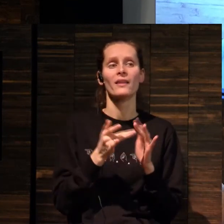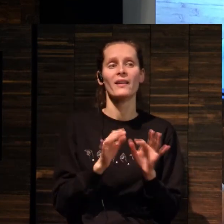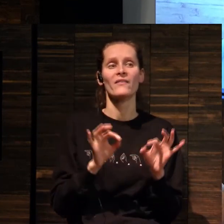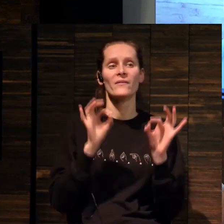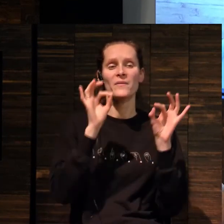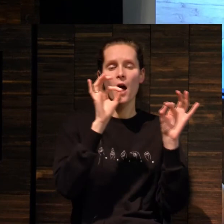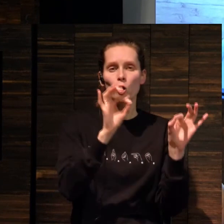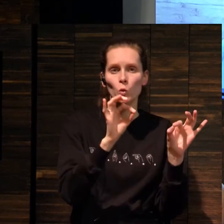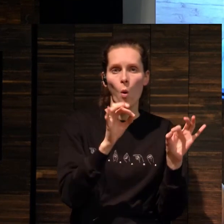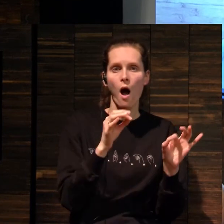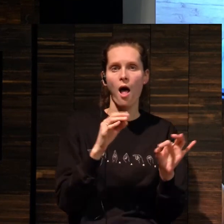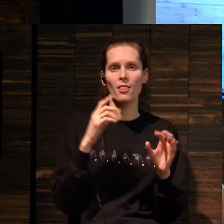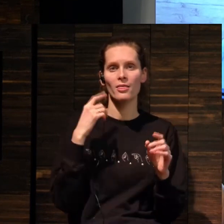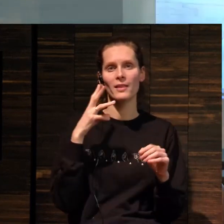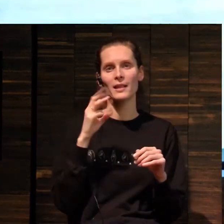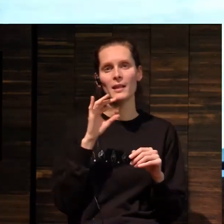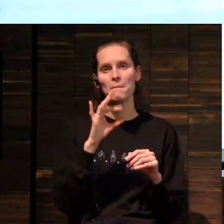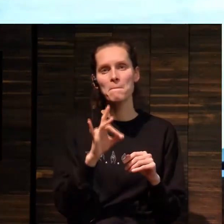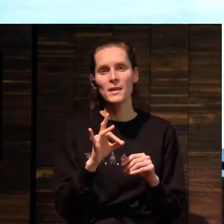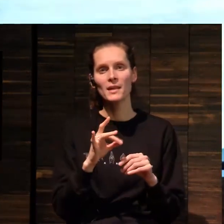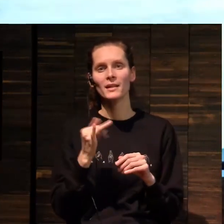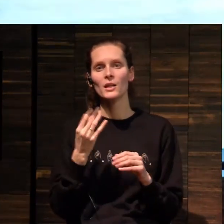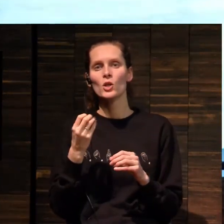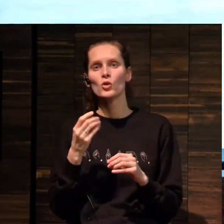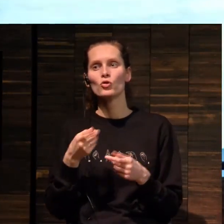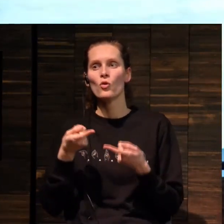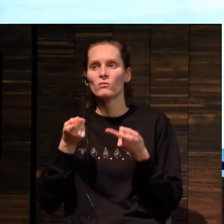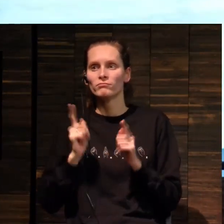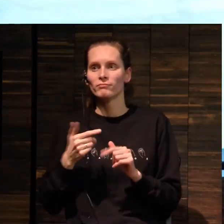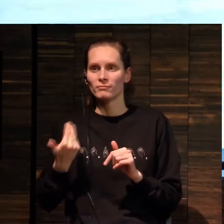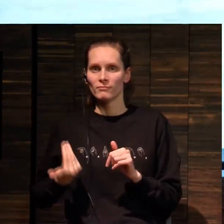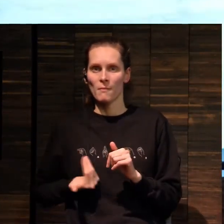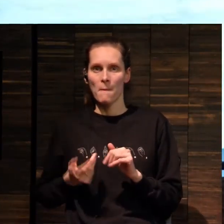also for the physical, the real world.